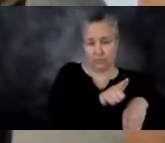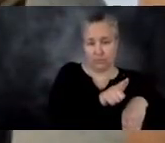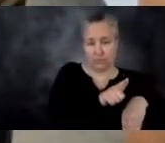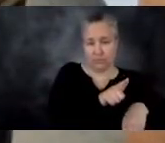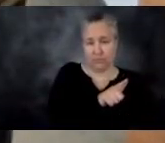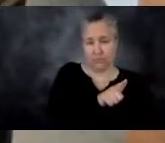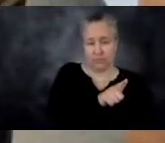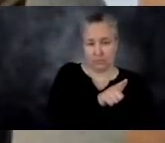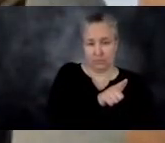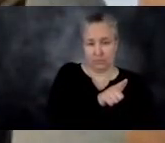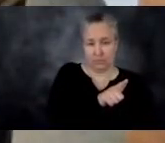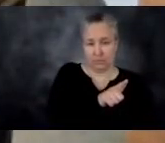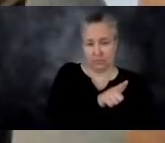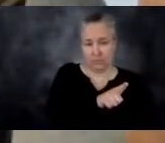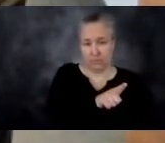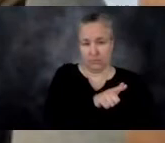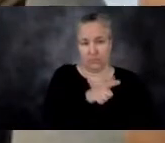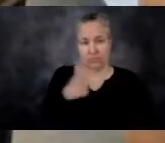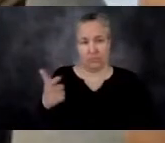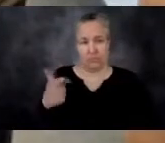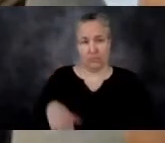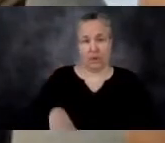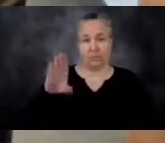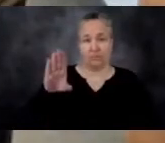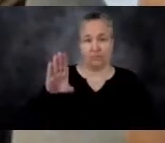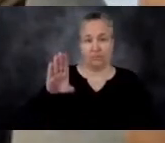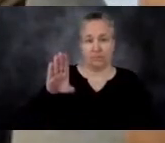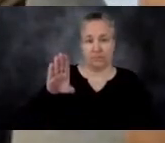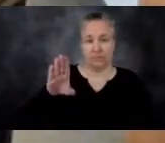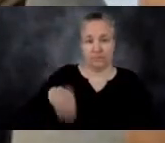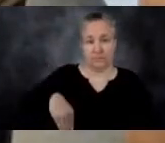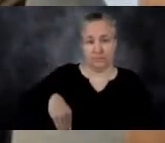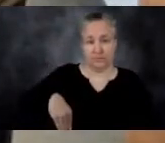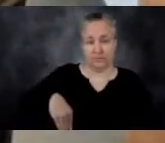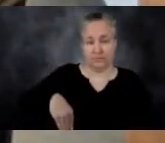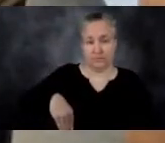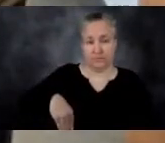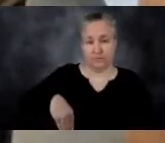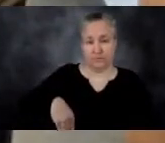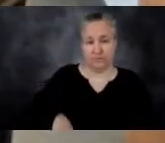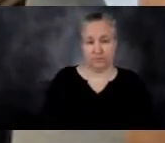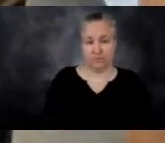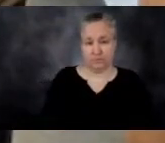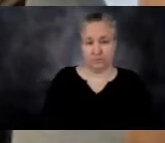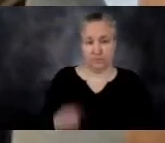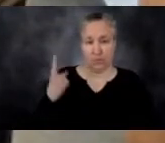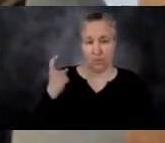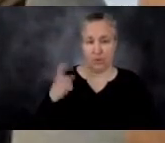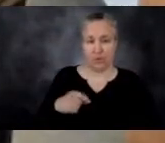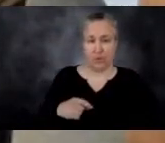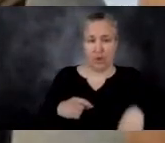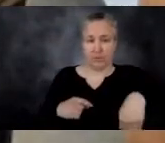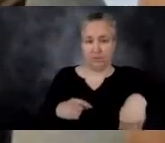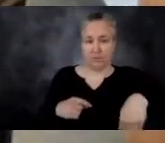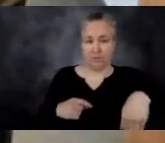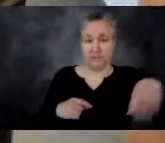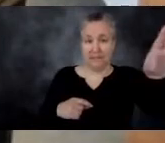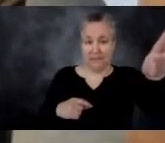and in and down. Keep going, up, kick, and in, one more,